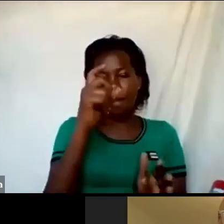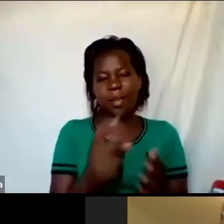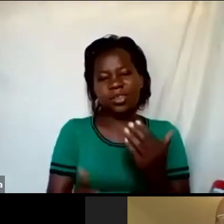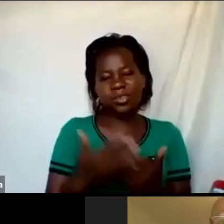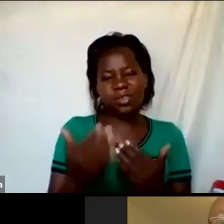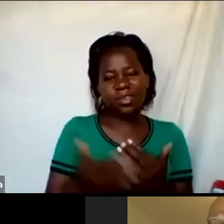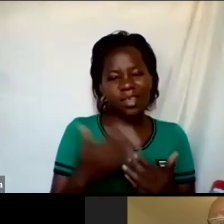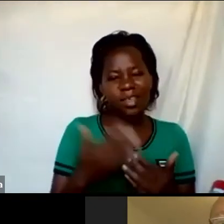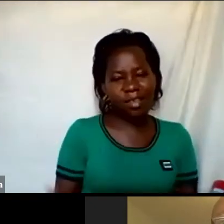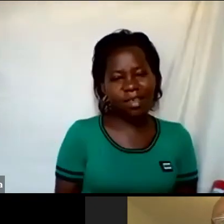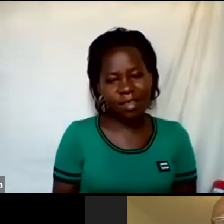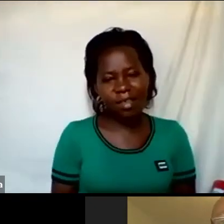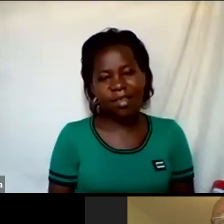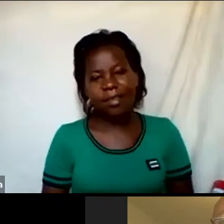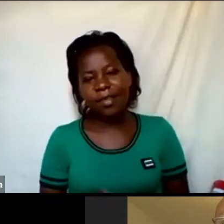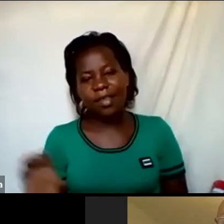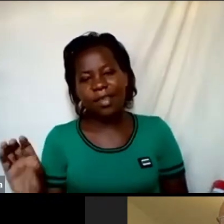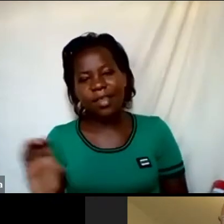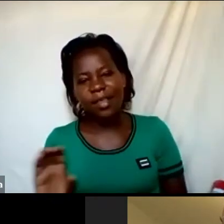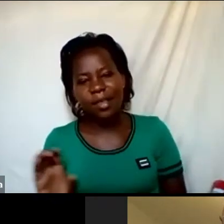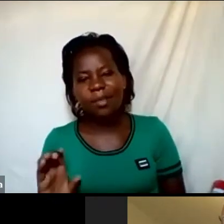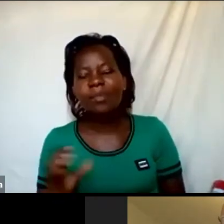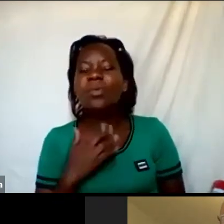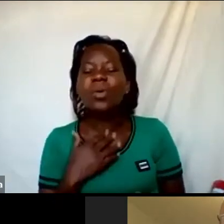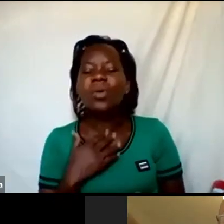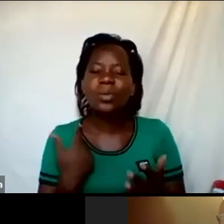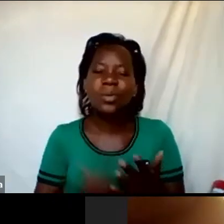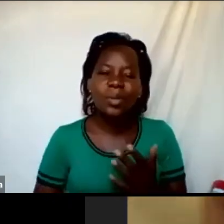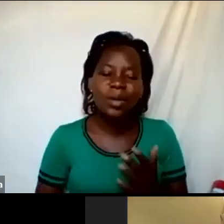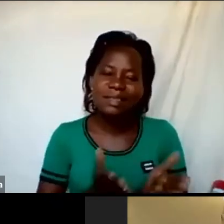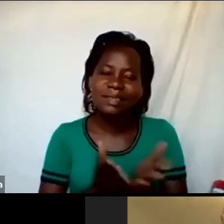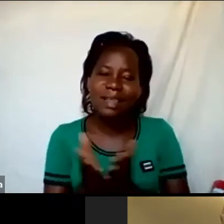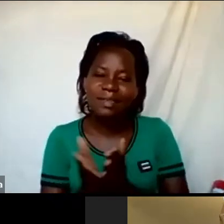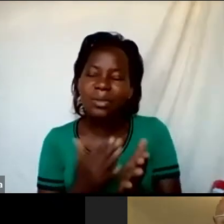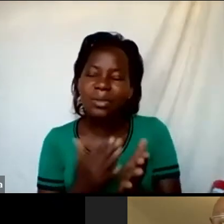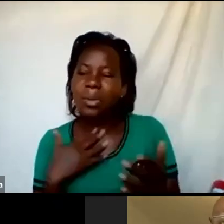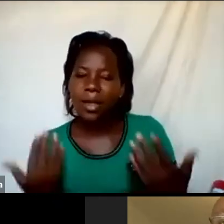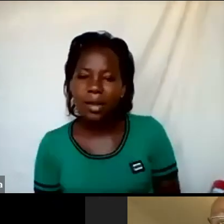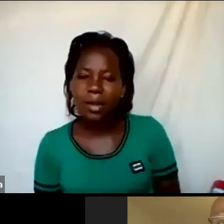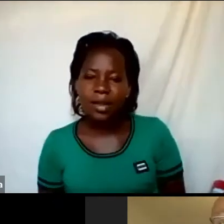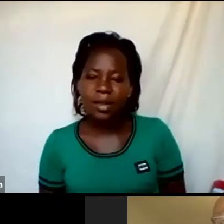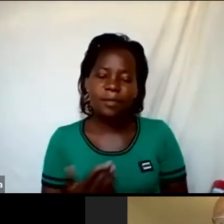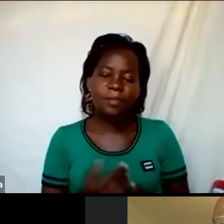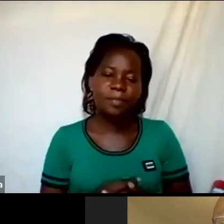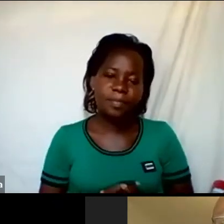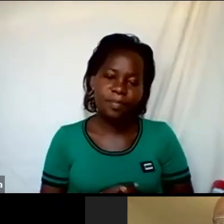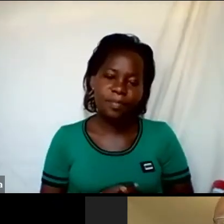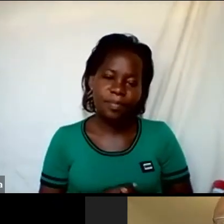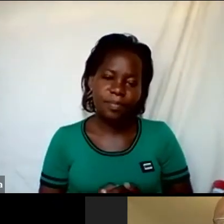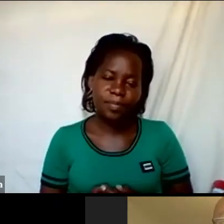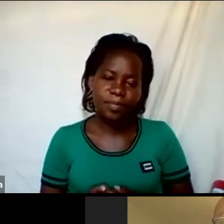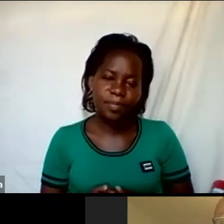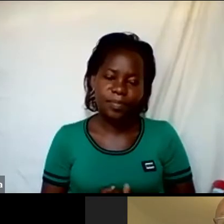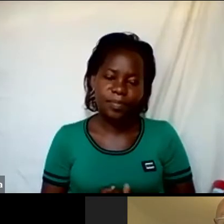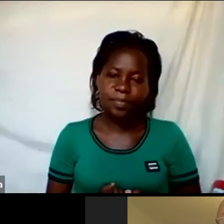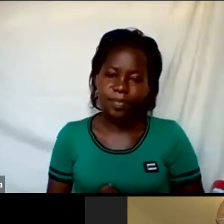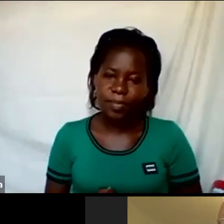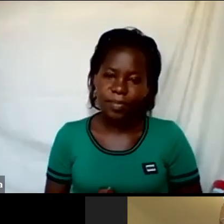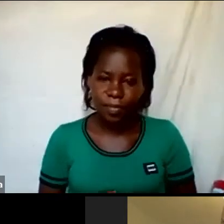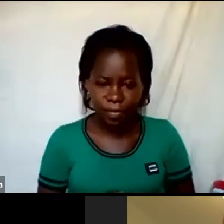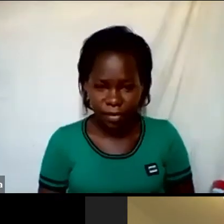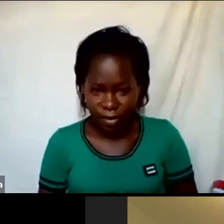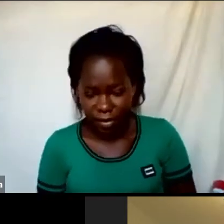consumers' access to what they need, could be services that they need. Applications, I think, are the in thing, because as I said, adoption has gone on the